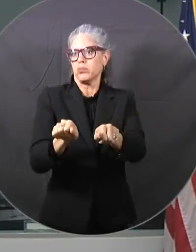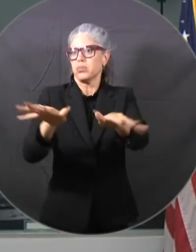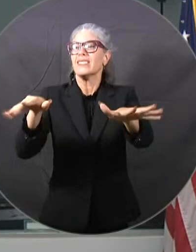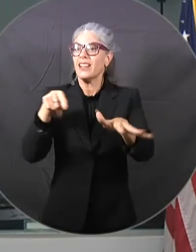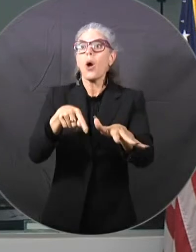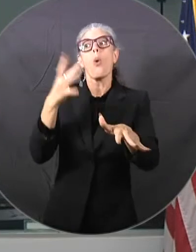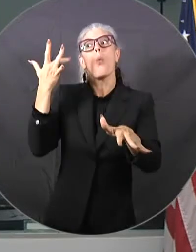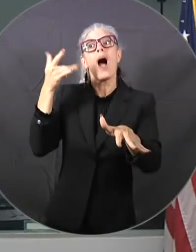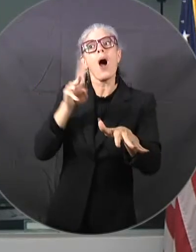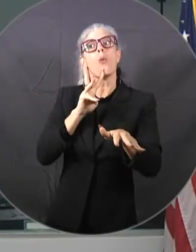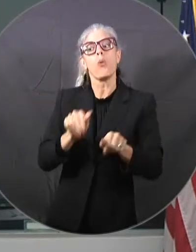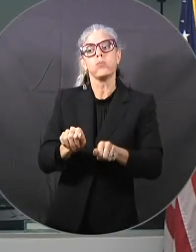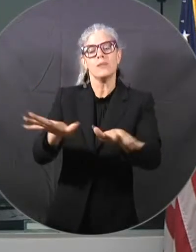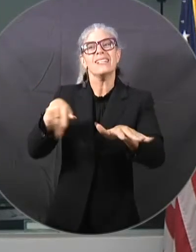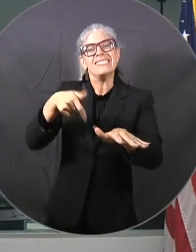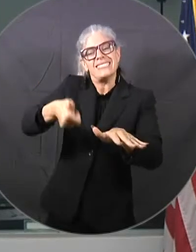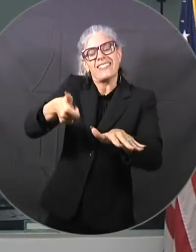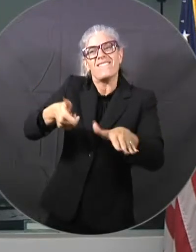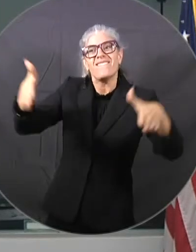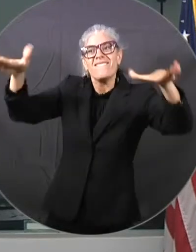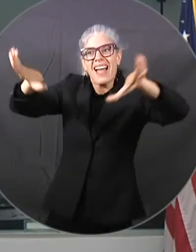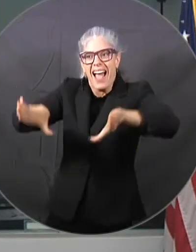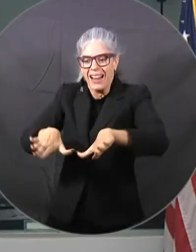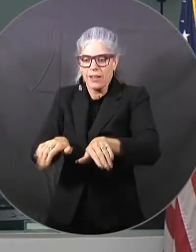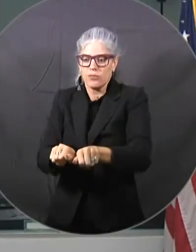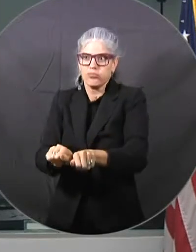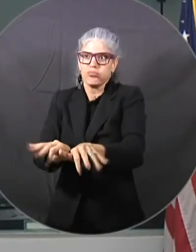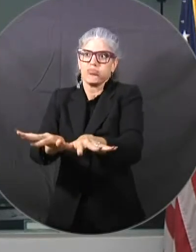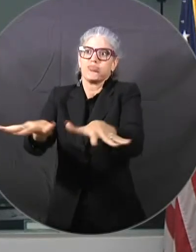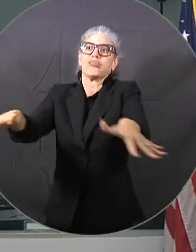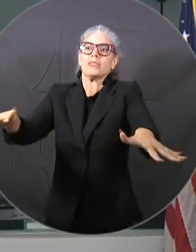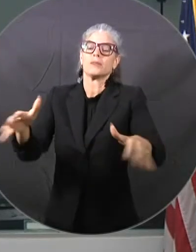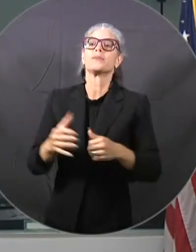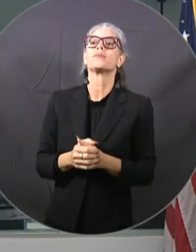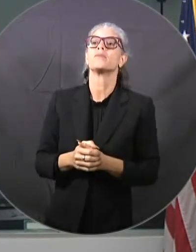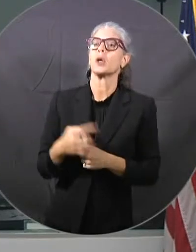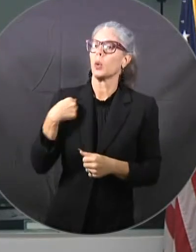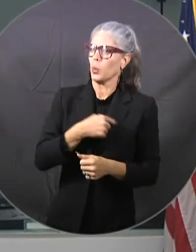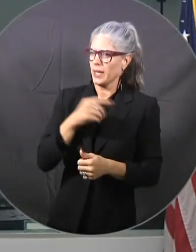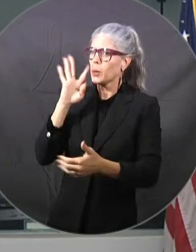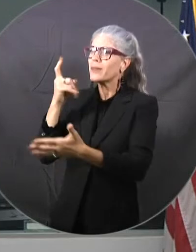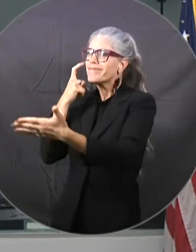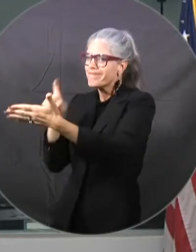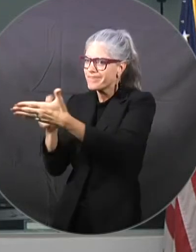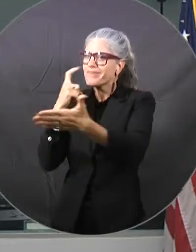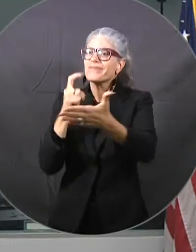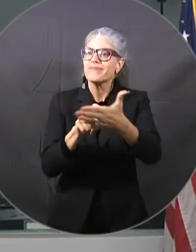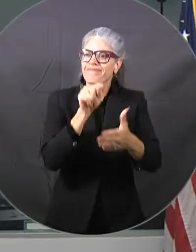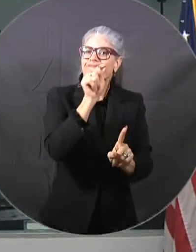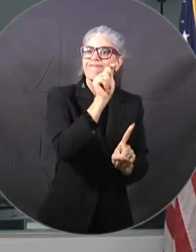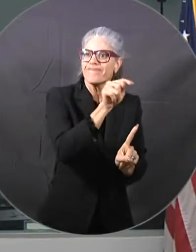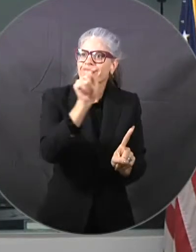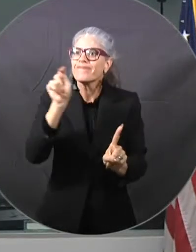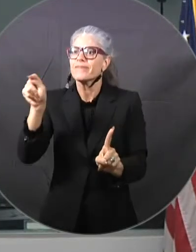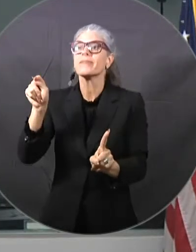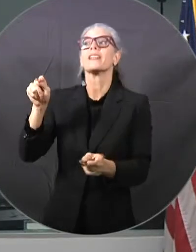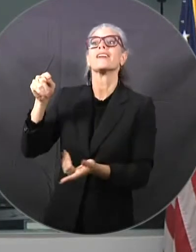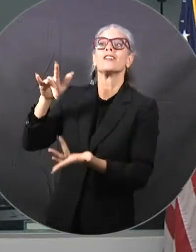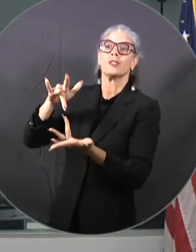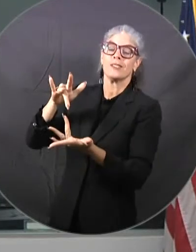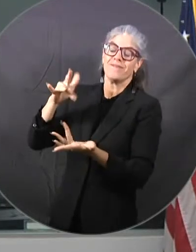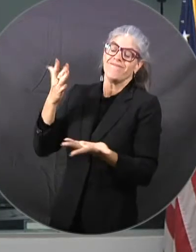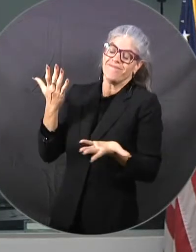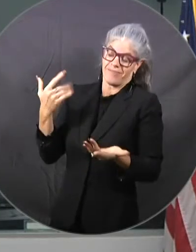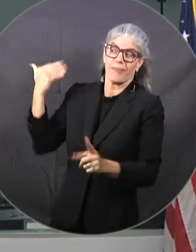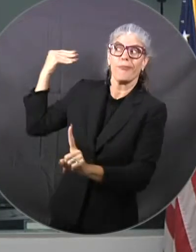stage as well. You will see isolated tropical storm-generated tornadoes. Locally damaging